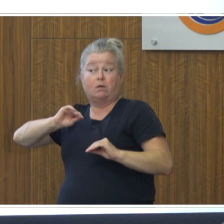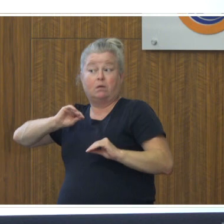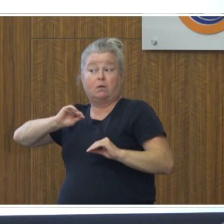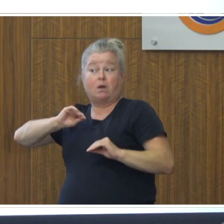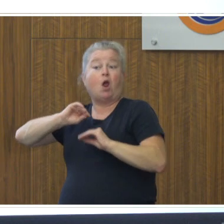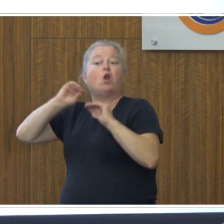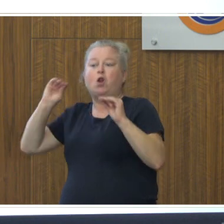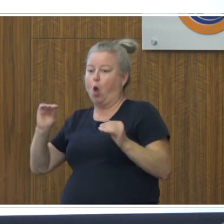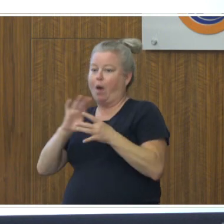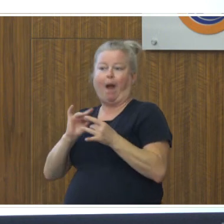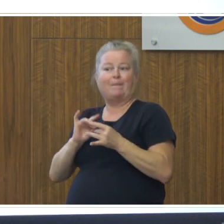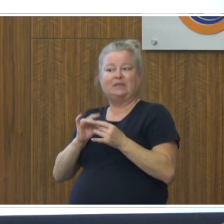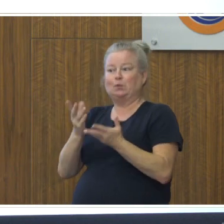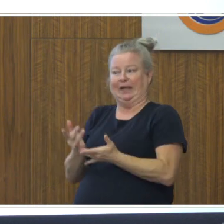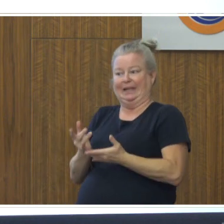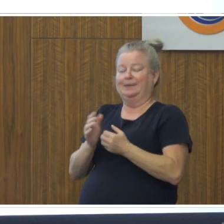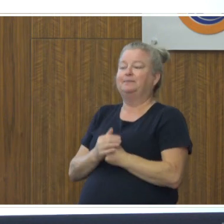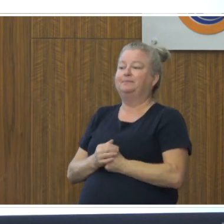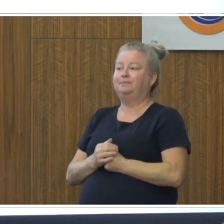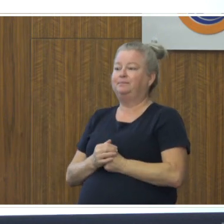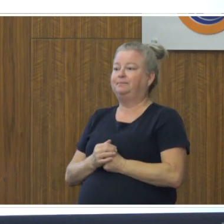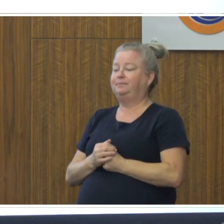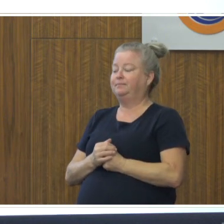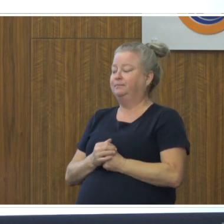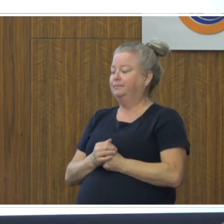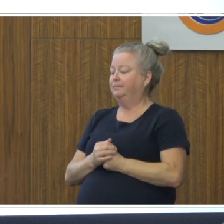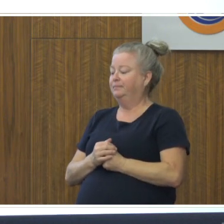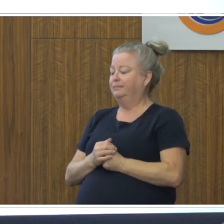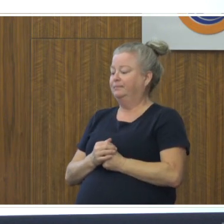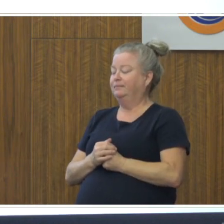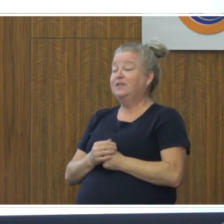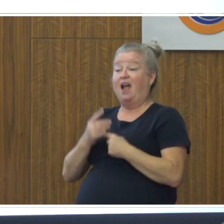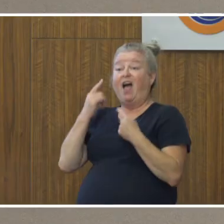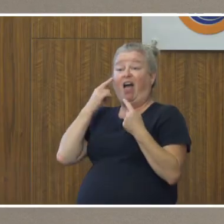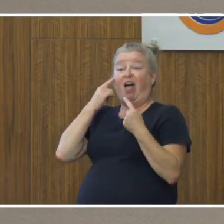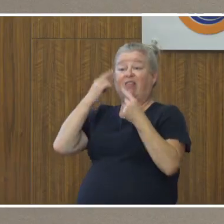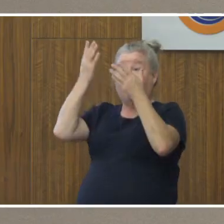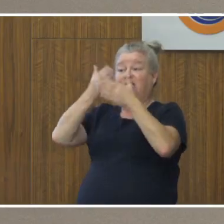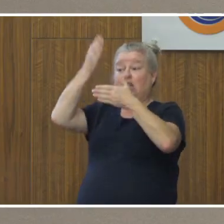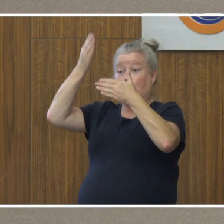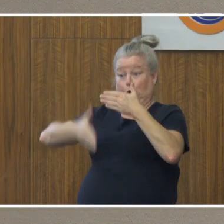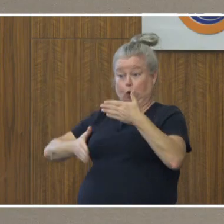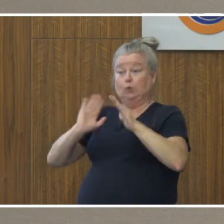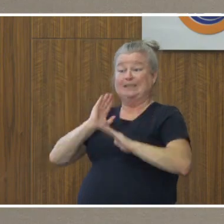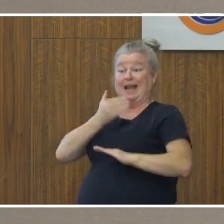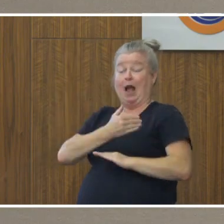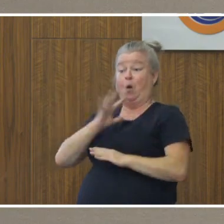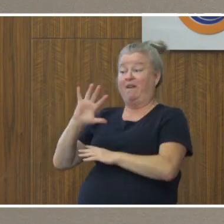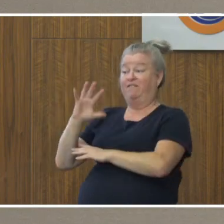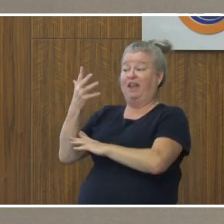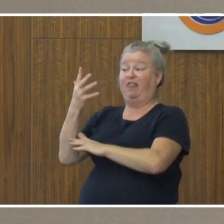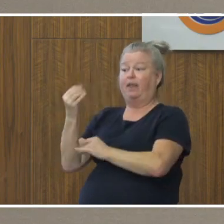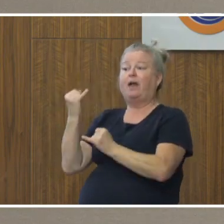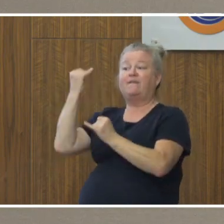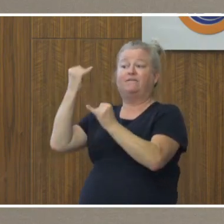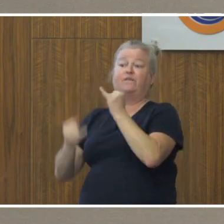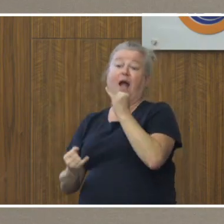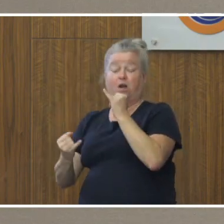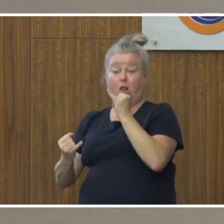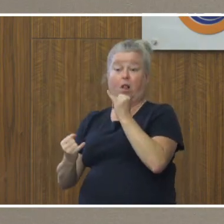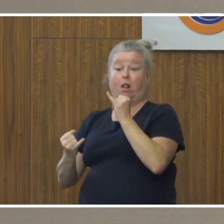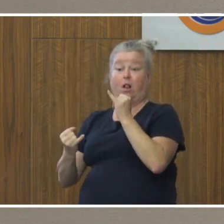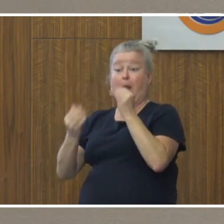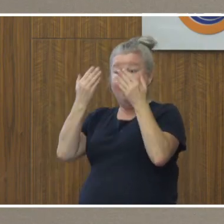We have no comments in queue. All right, I think then this concludes our 5th and final